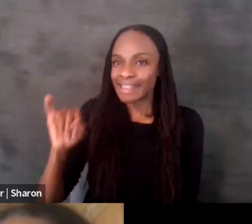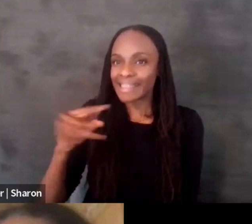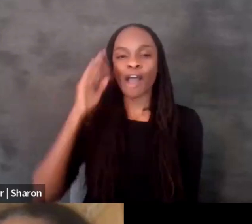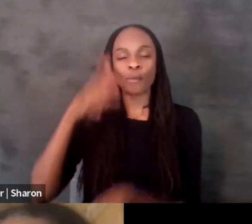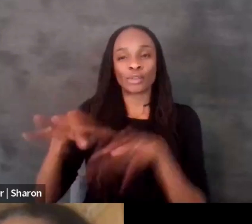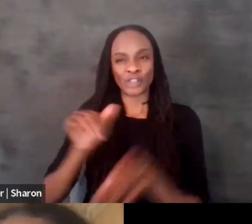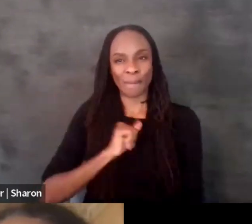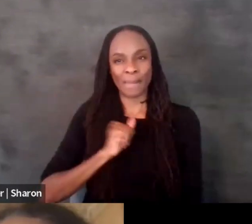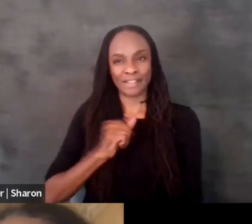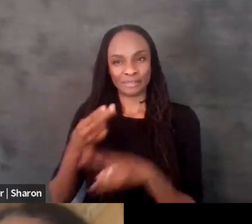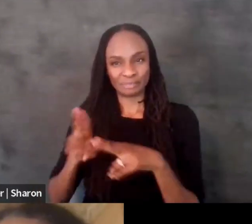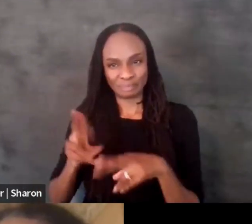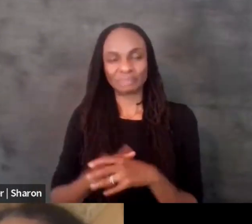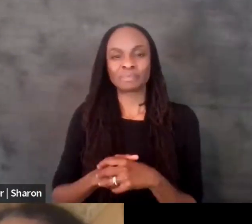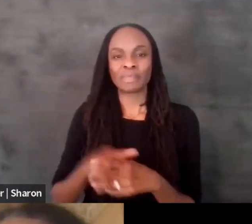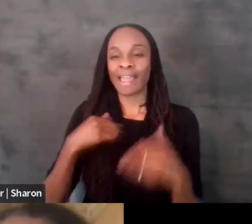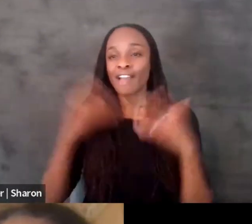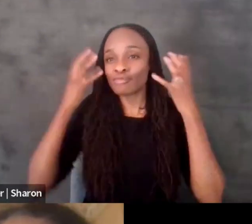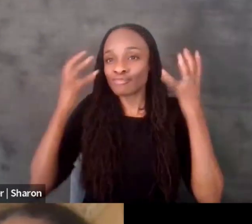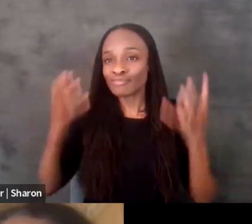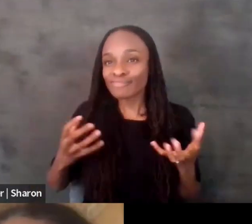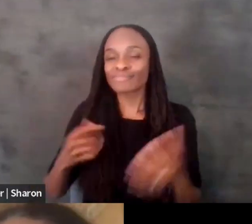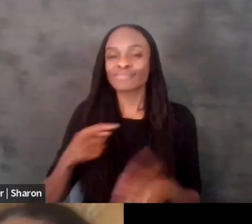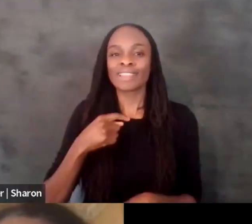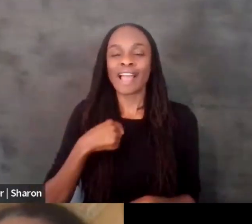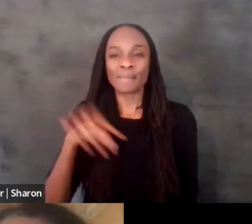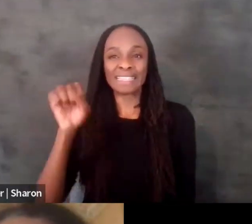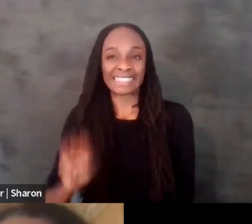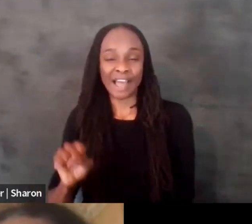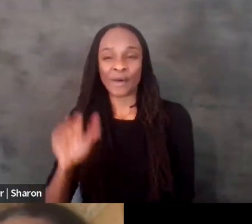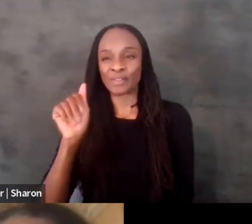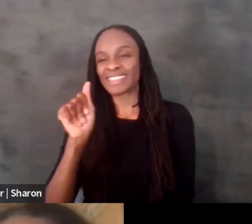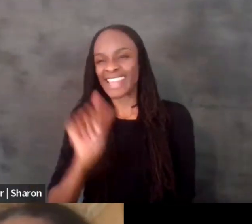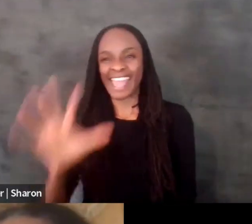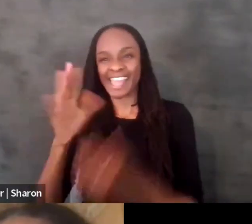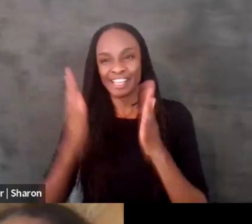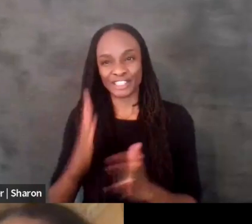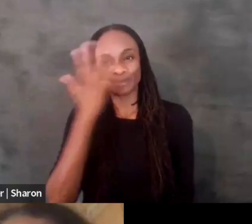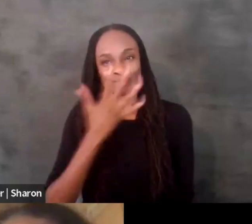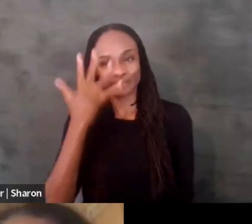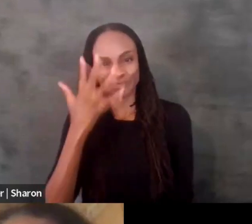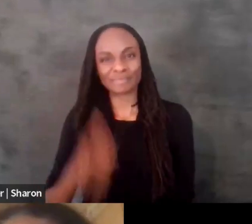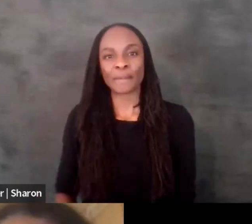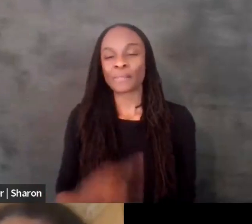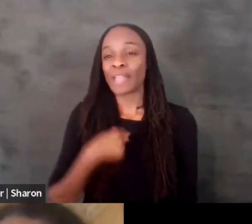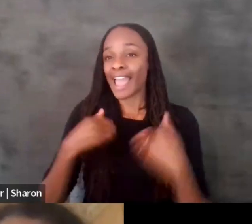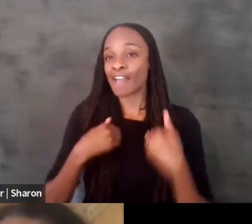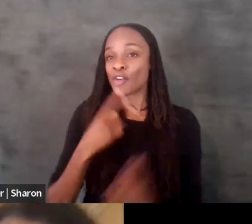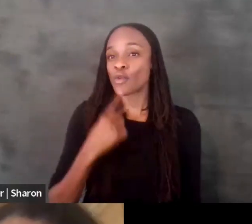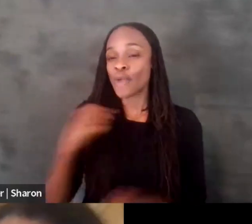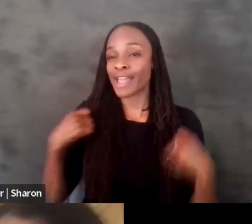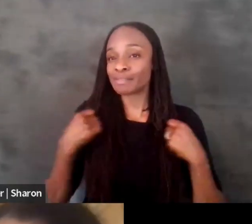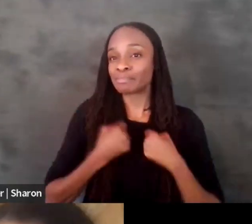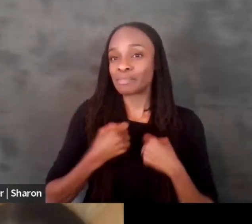myself briefly. I have curly hair and a South Asian looking face, and I'm wearing a red sweater